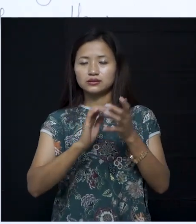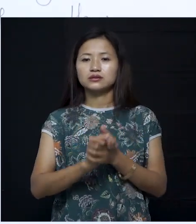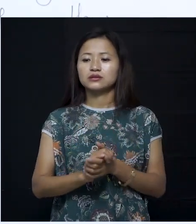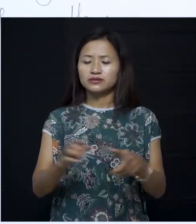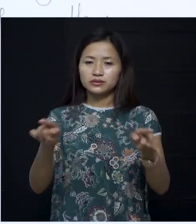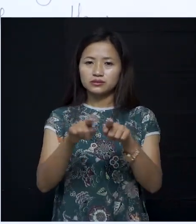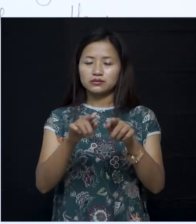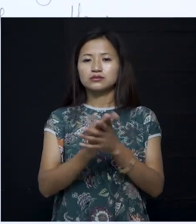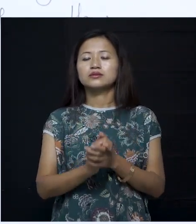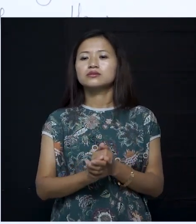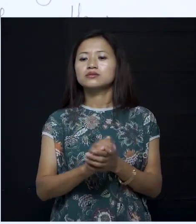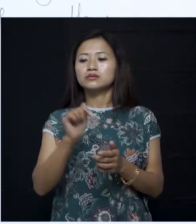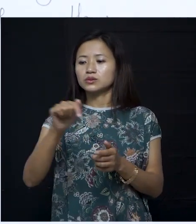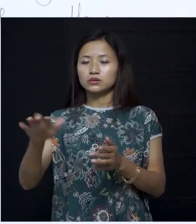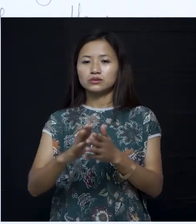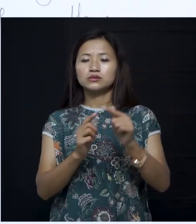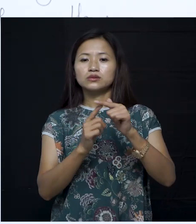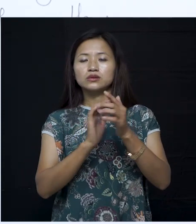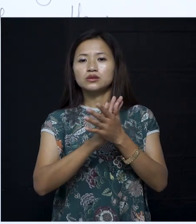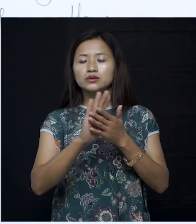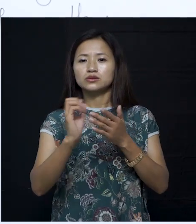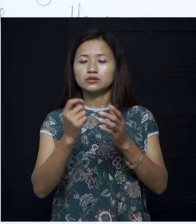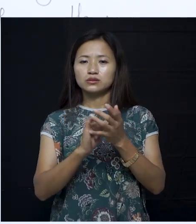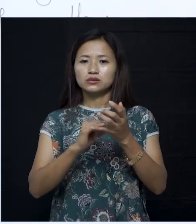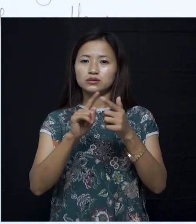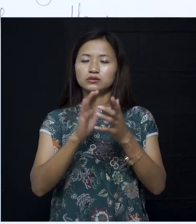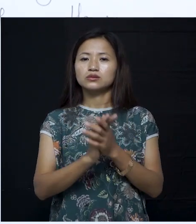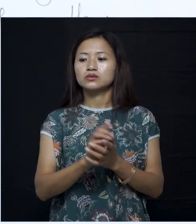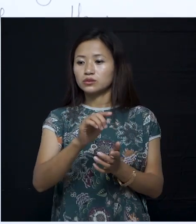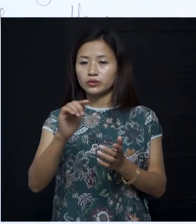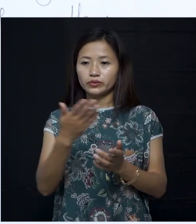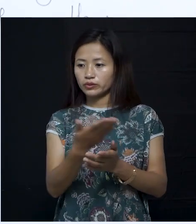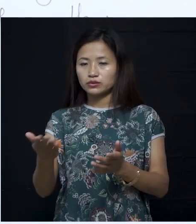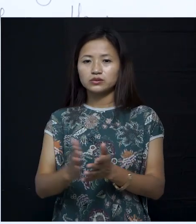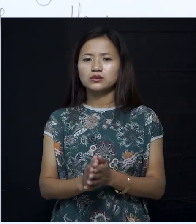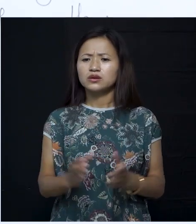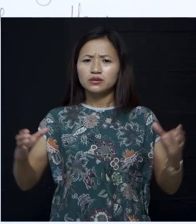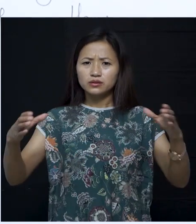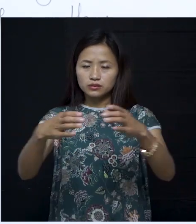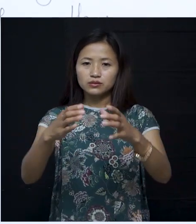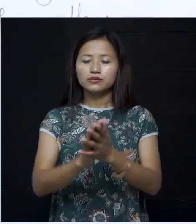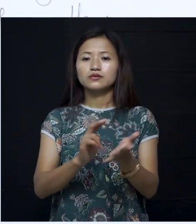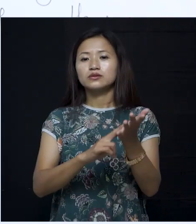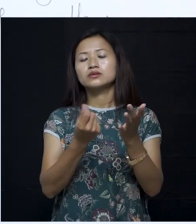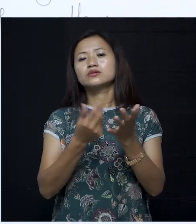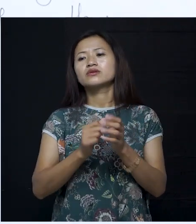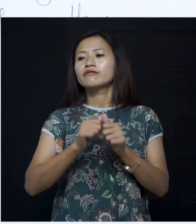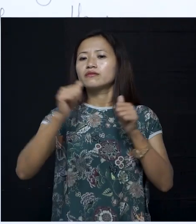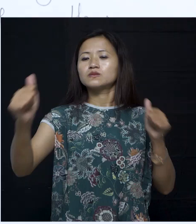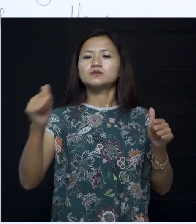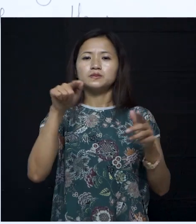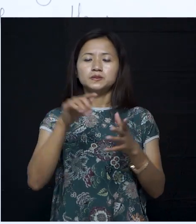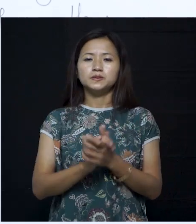similar here. Those will be used to point to a group of words that are far, to a group of nouns that are far away from you.